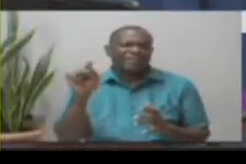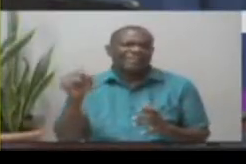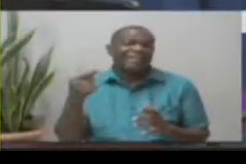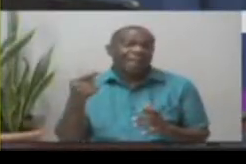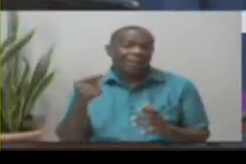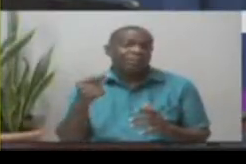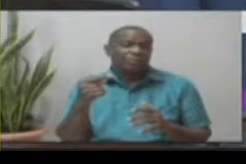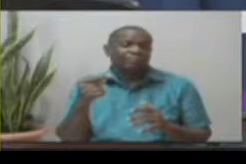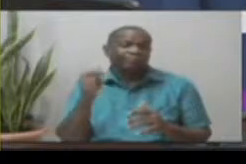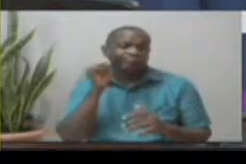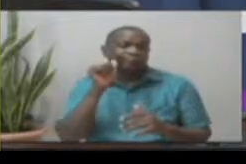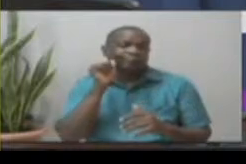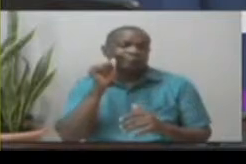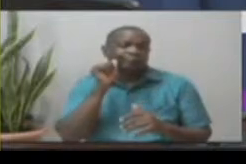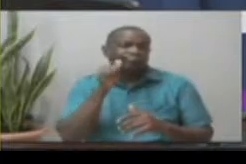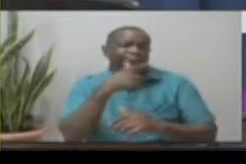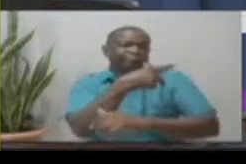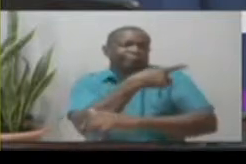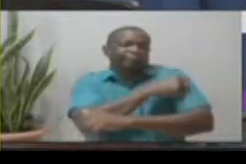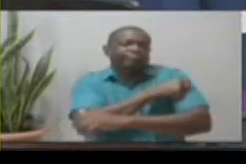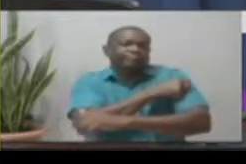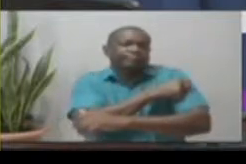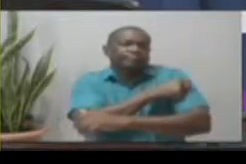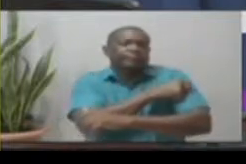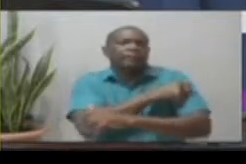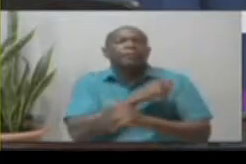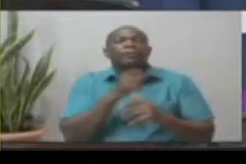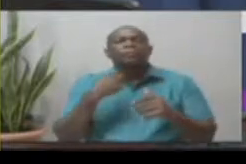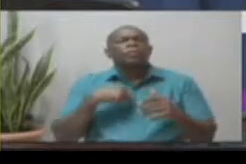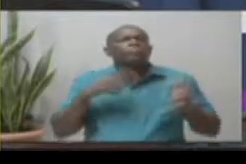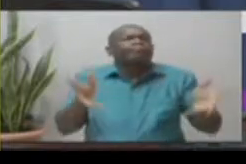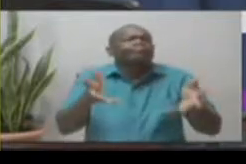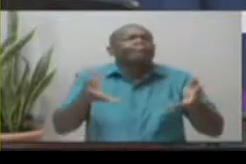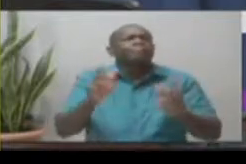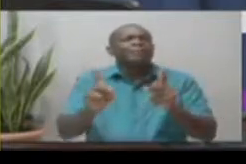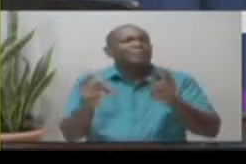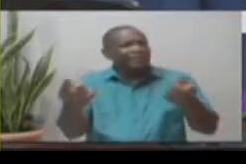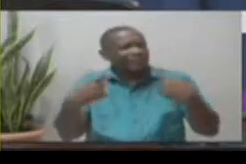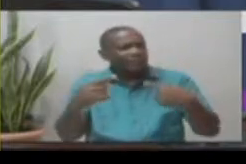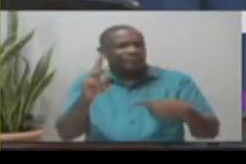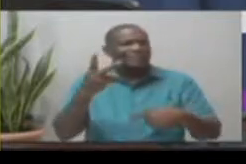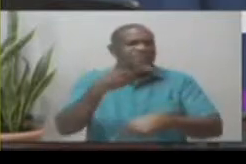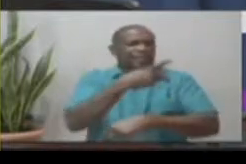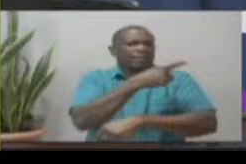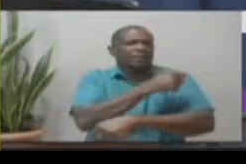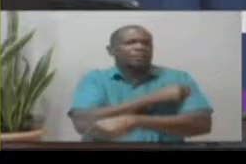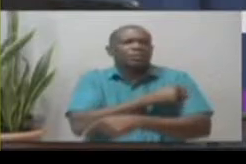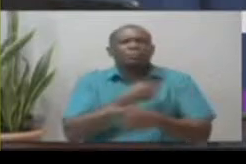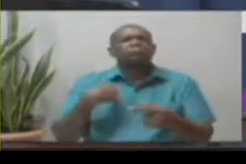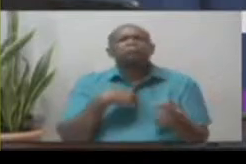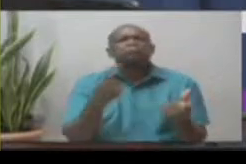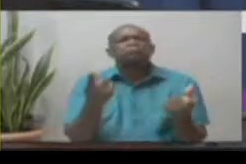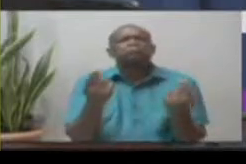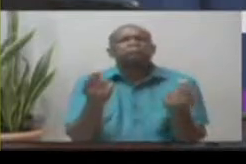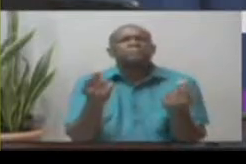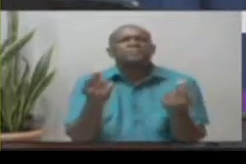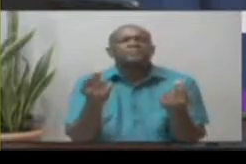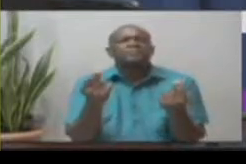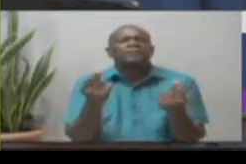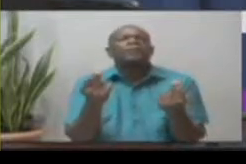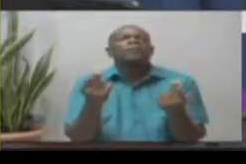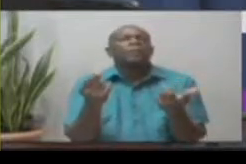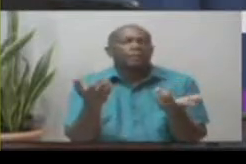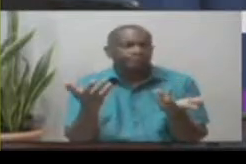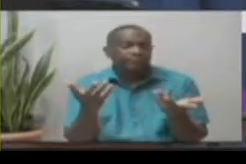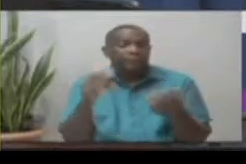people to come out for their second dose? Because what we want is a close to 1-to-1 ratio as possible. For every first dose,